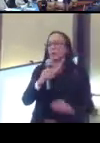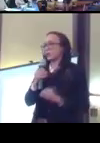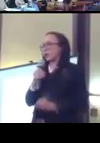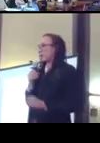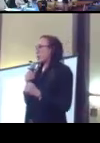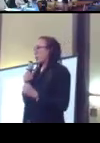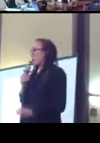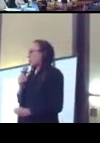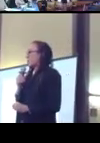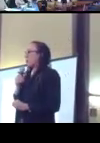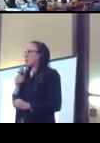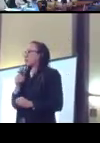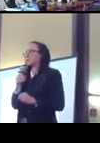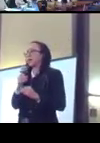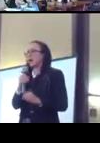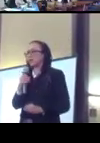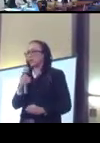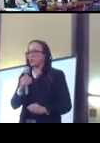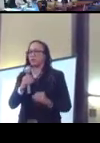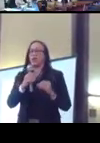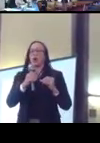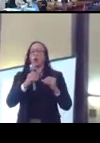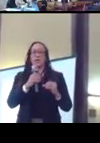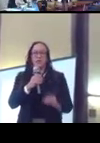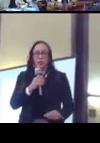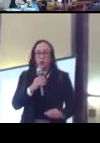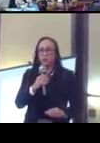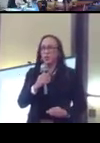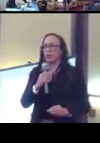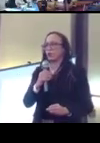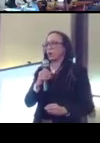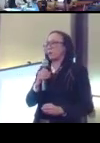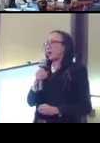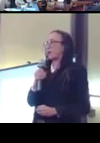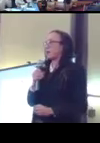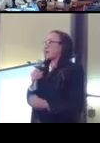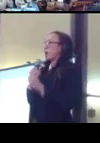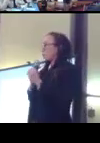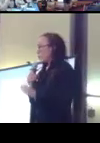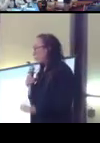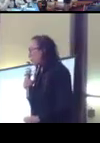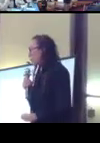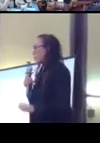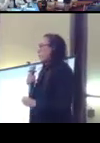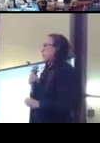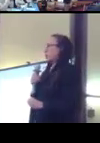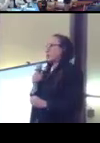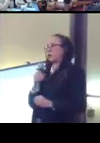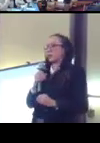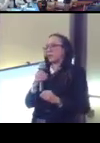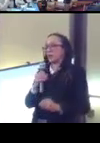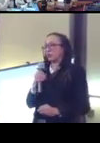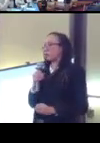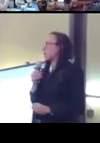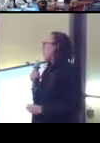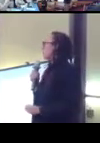to time and time again throughout this process to ask ourselves, are we continuing to be on the right path? Are we moving forward with the vision